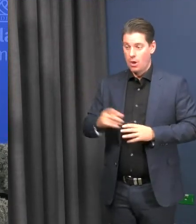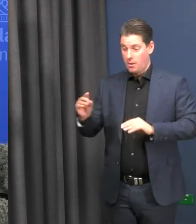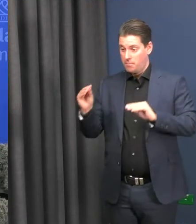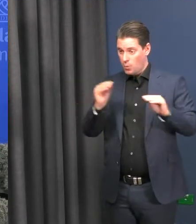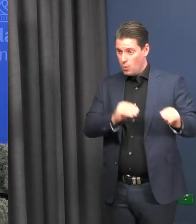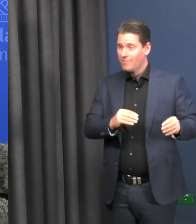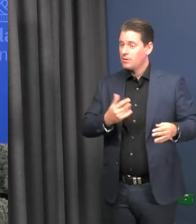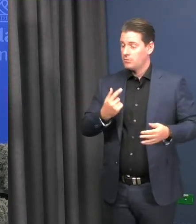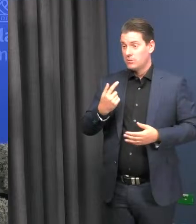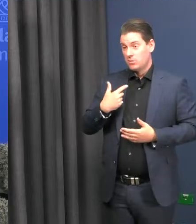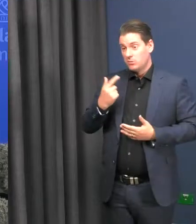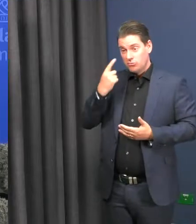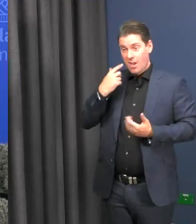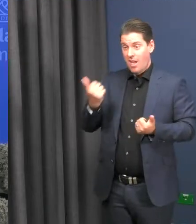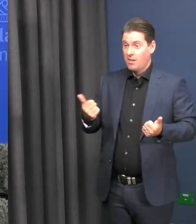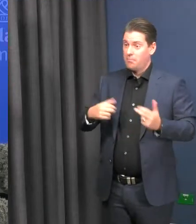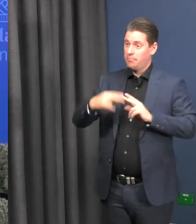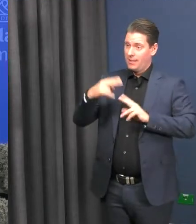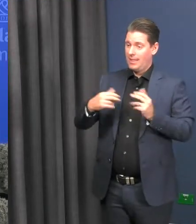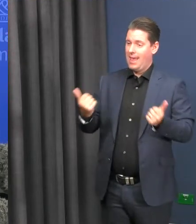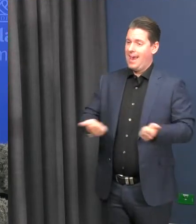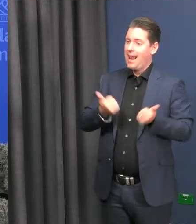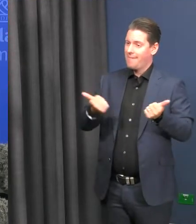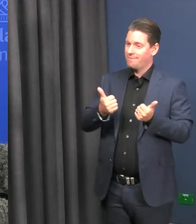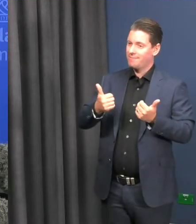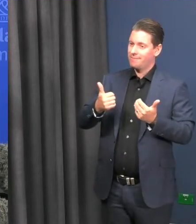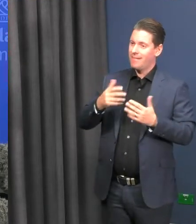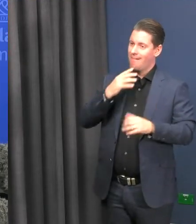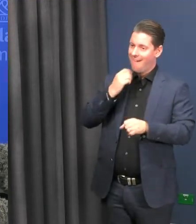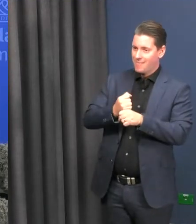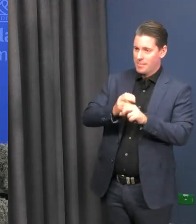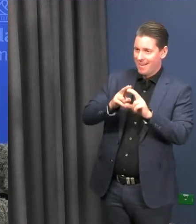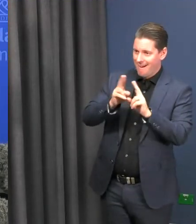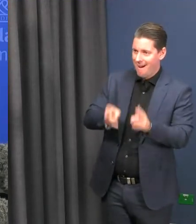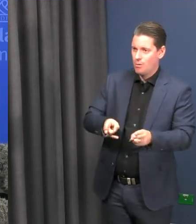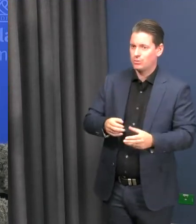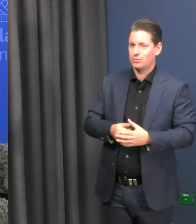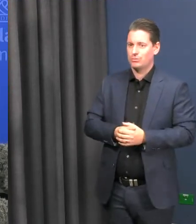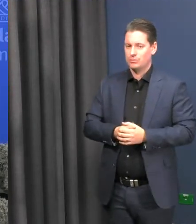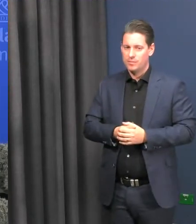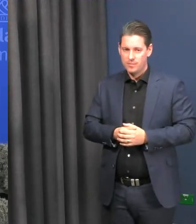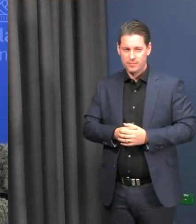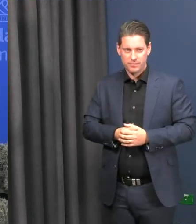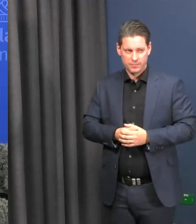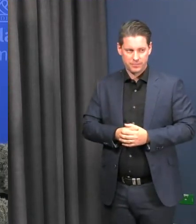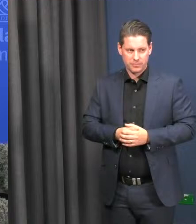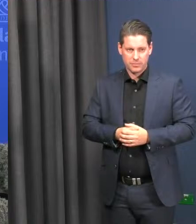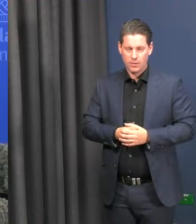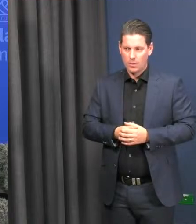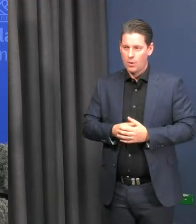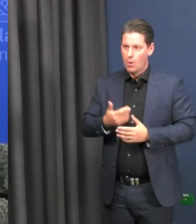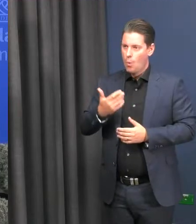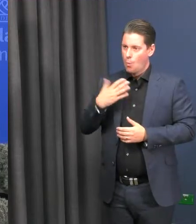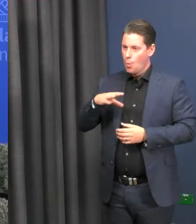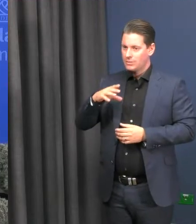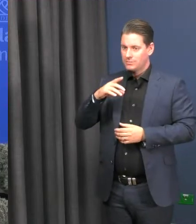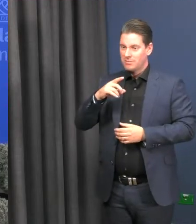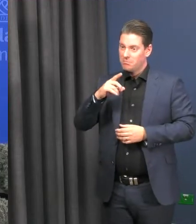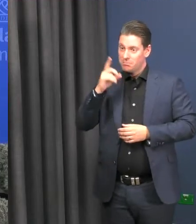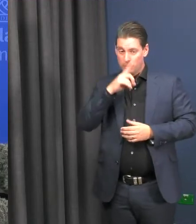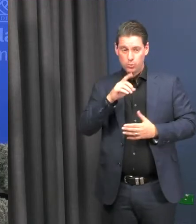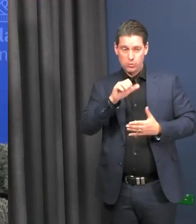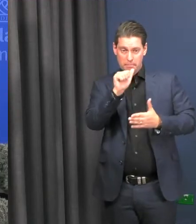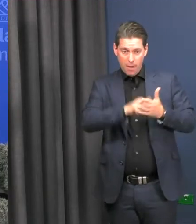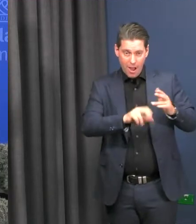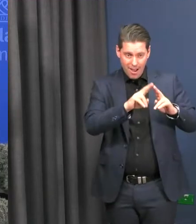is build an adequate supply of social housing, make sure that we have an adequate supply to get people into the market, and also